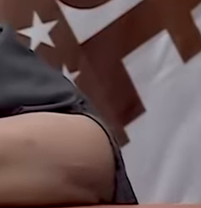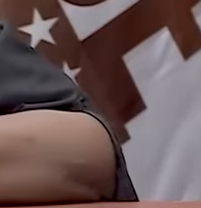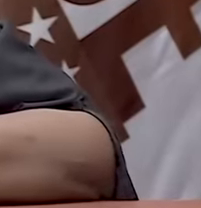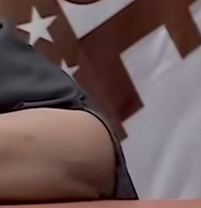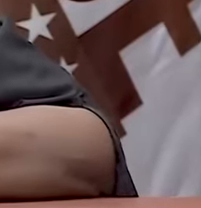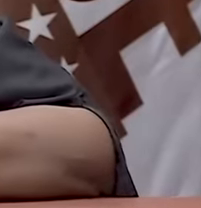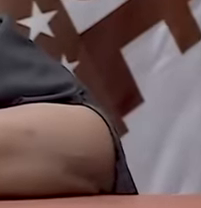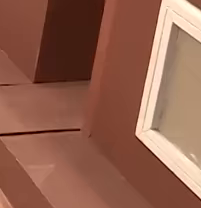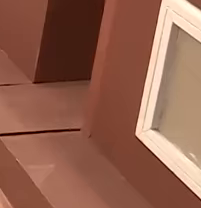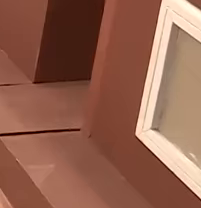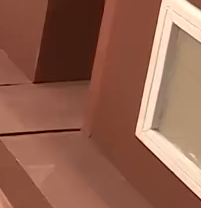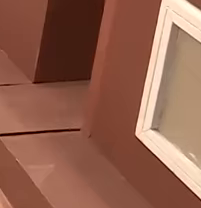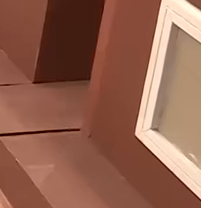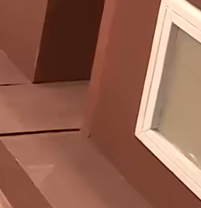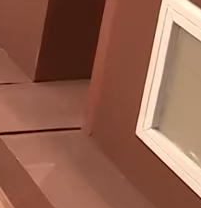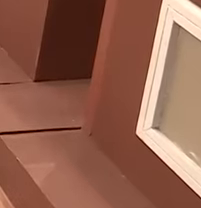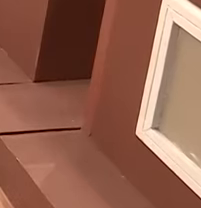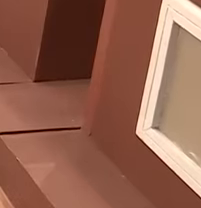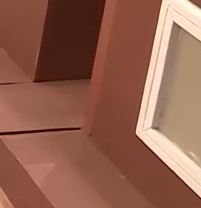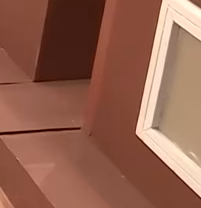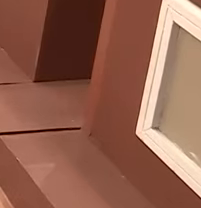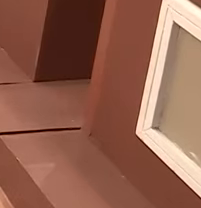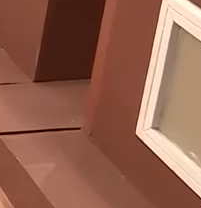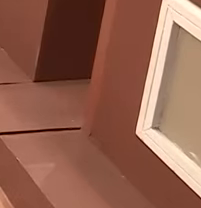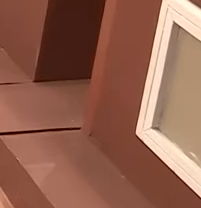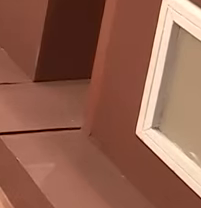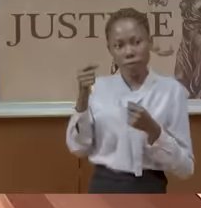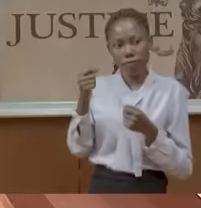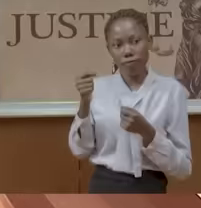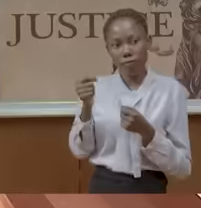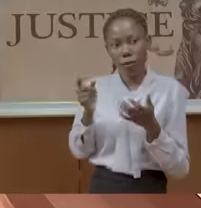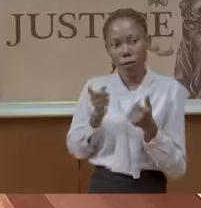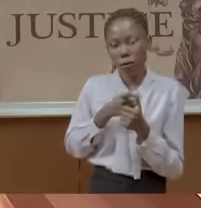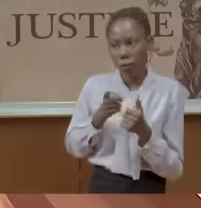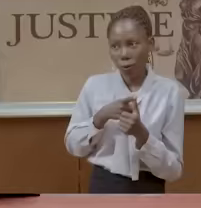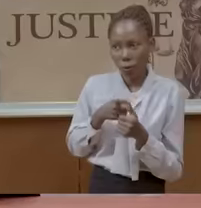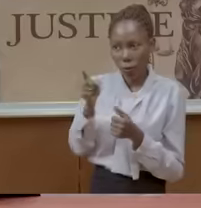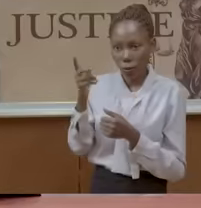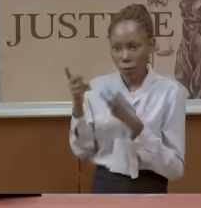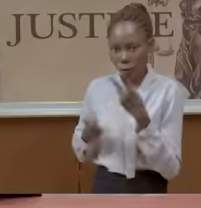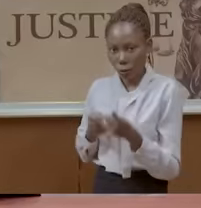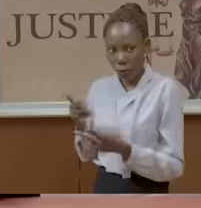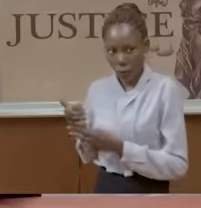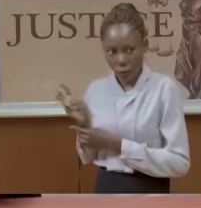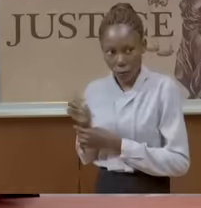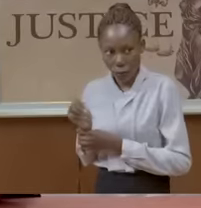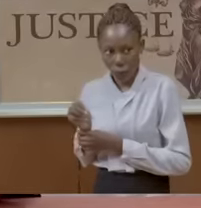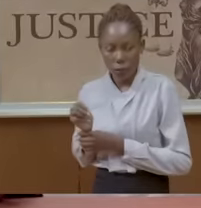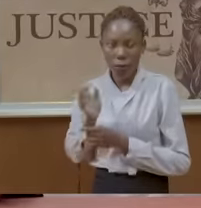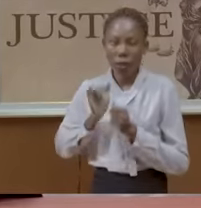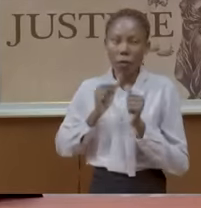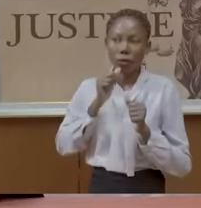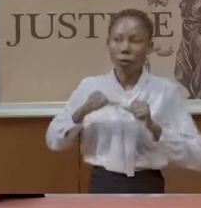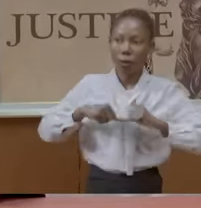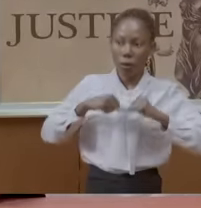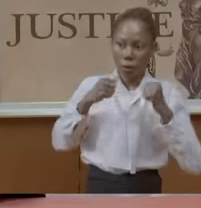reach amicable settlement. After the break, Judge Fumi rules. Your visitation right to them, if it's denied,